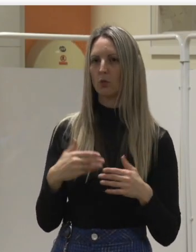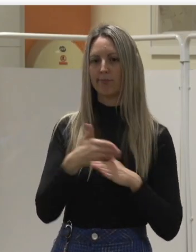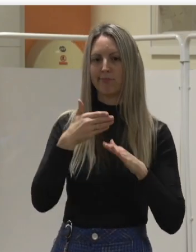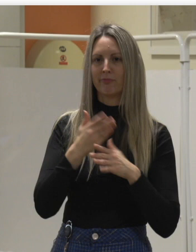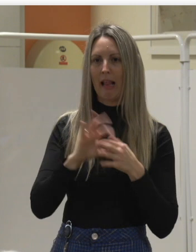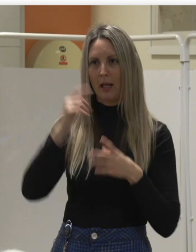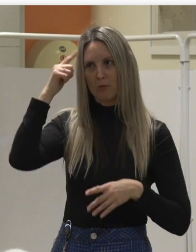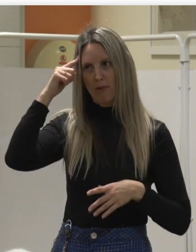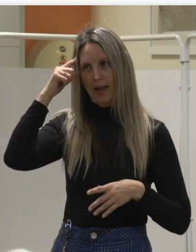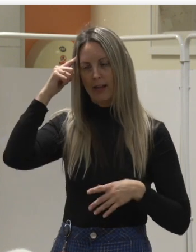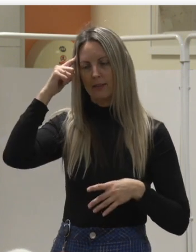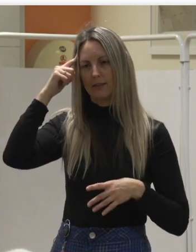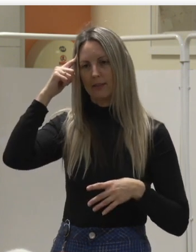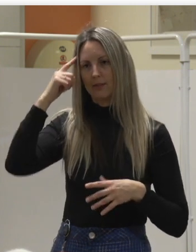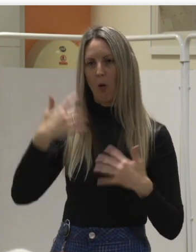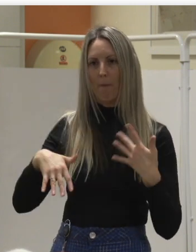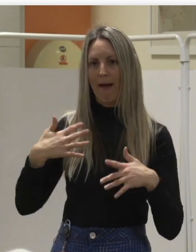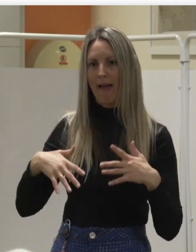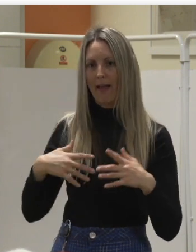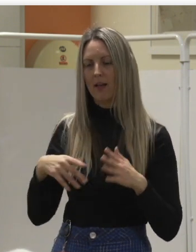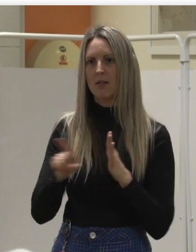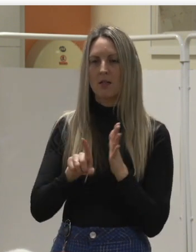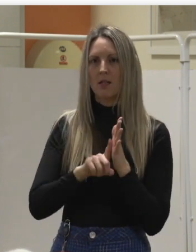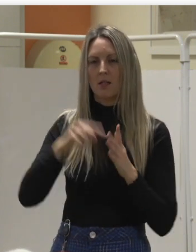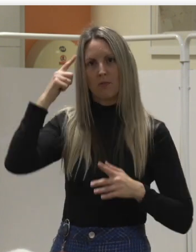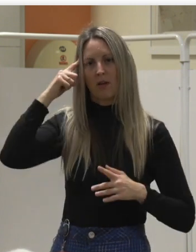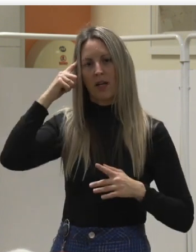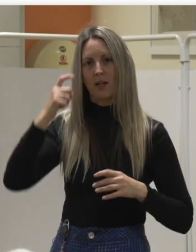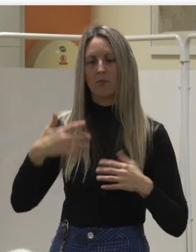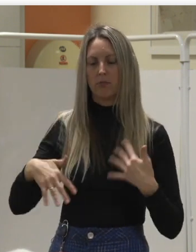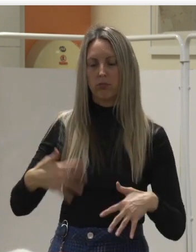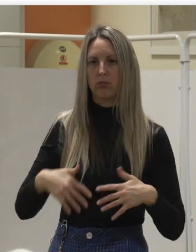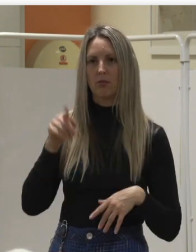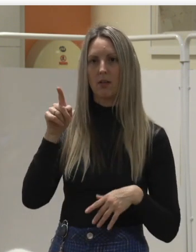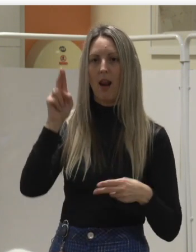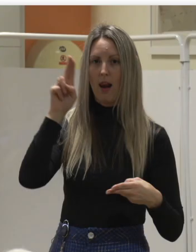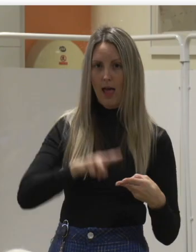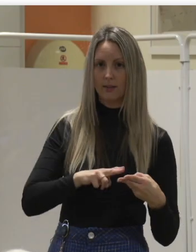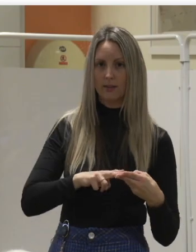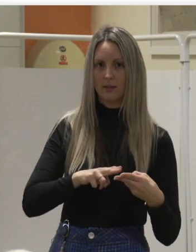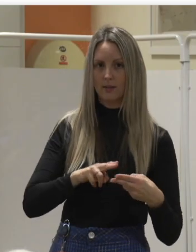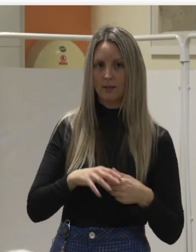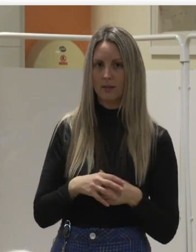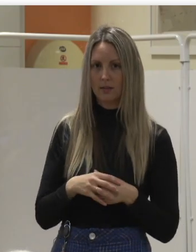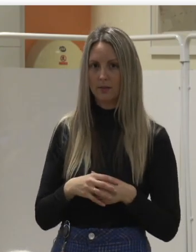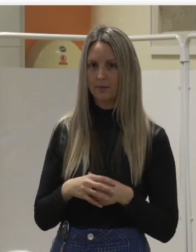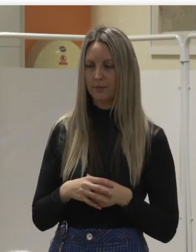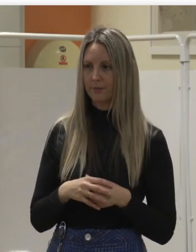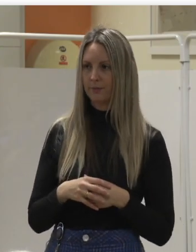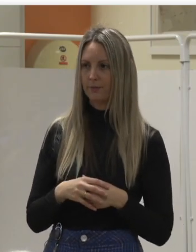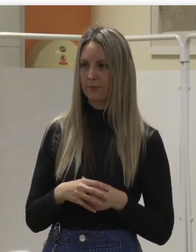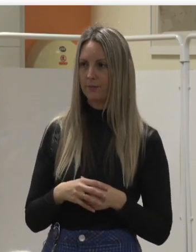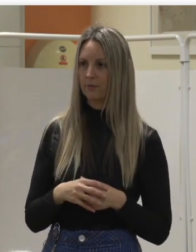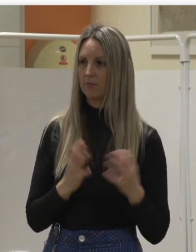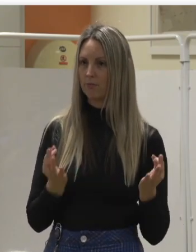where pain perception is high was damping down. So it does prove that meditation